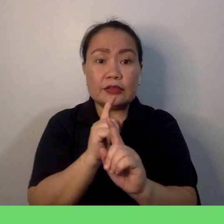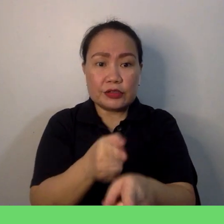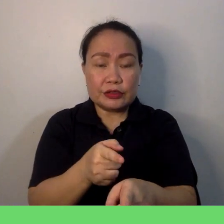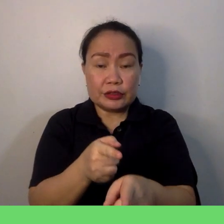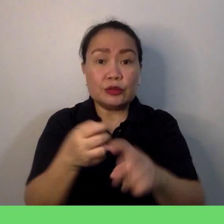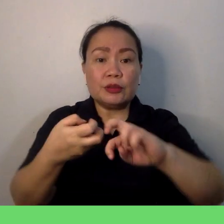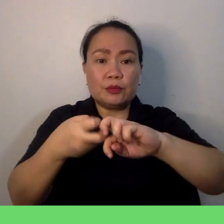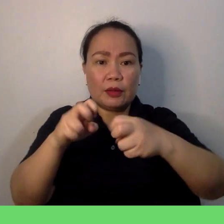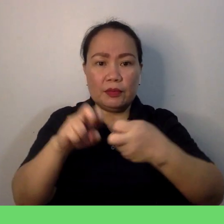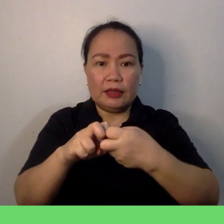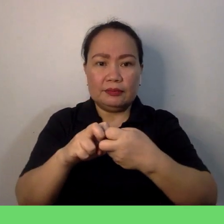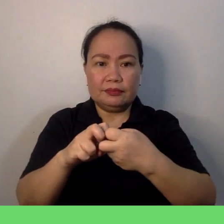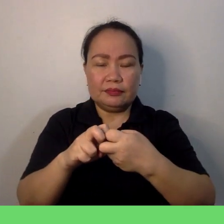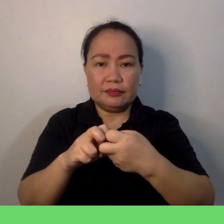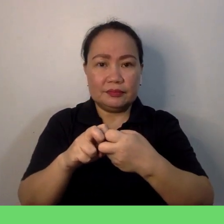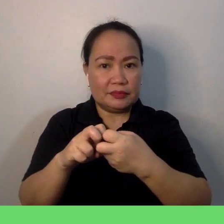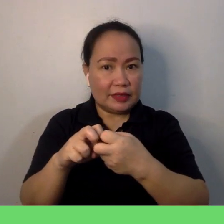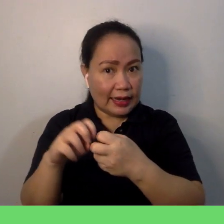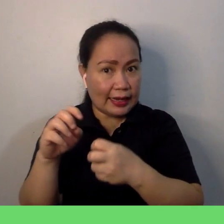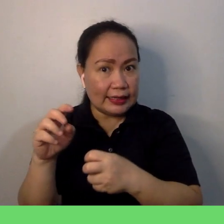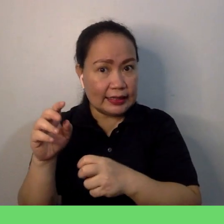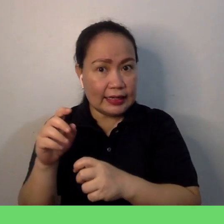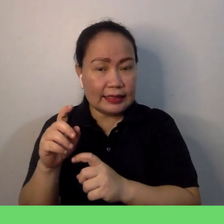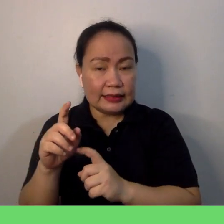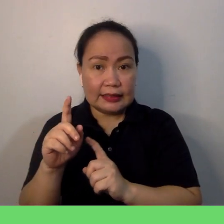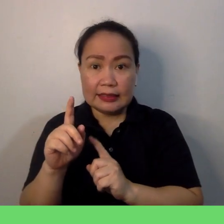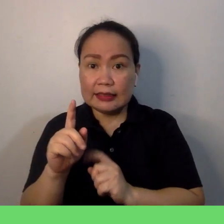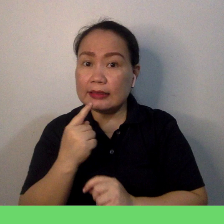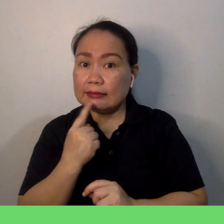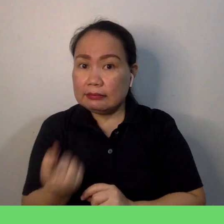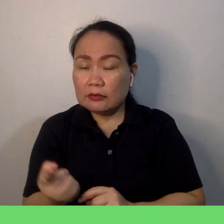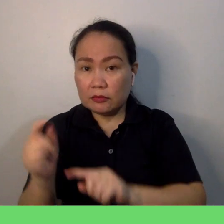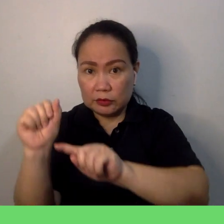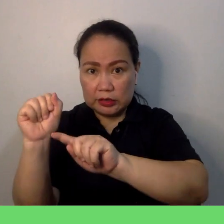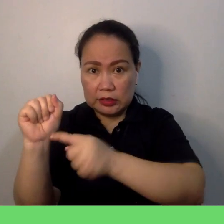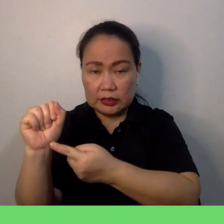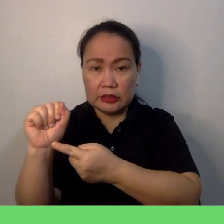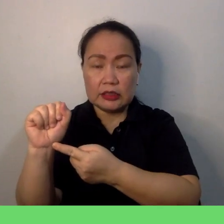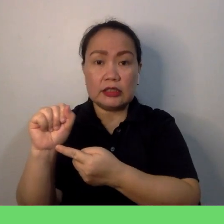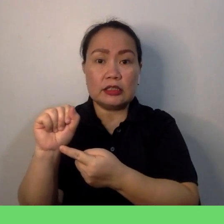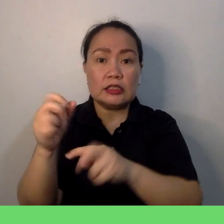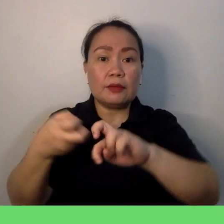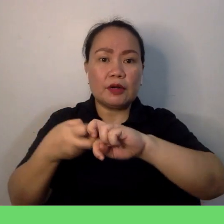ko nga kanina, itong 4 na to are the steps when you are